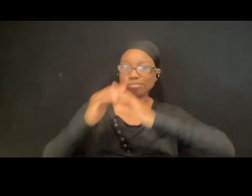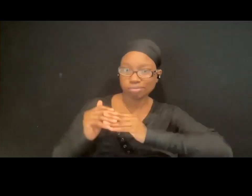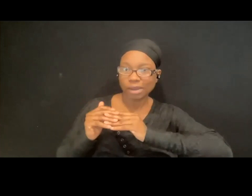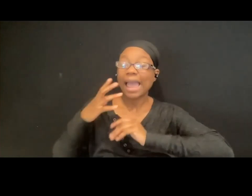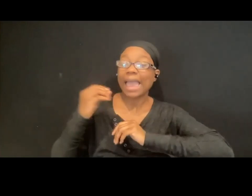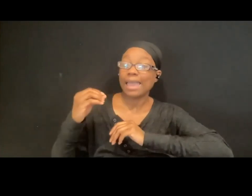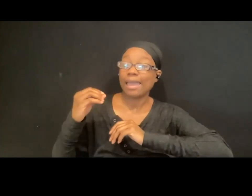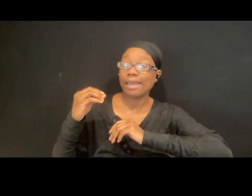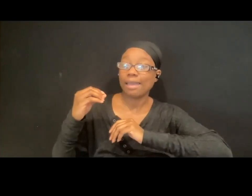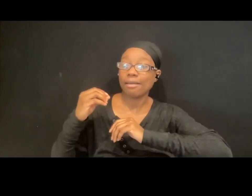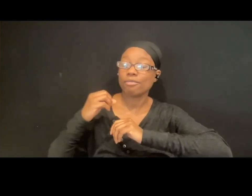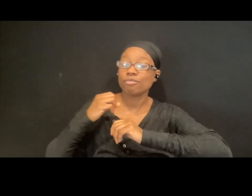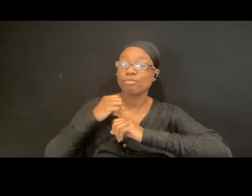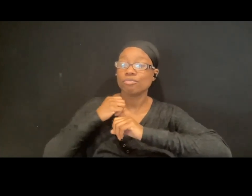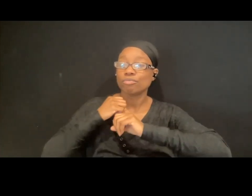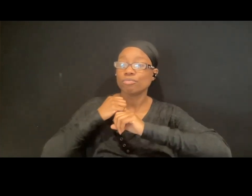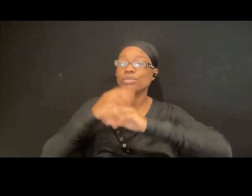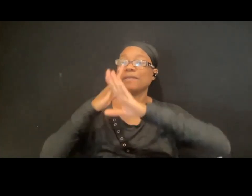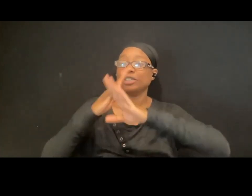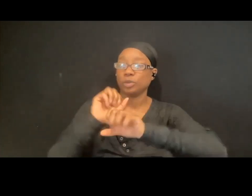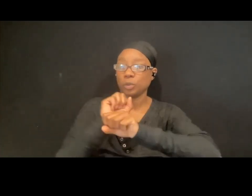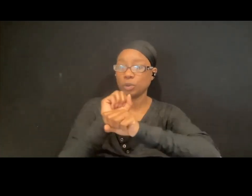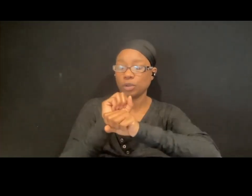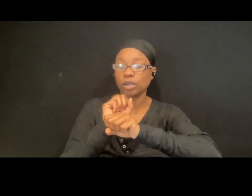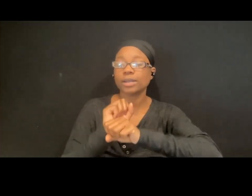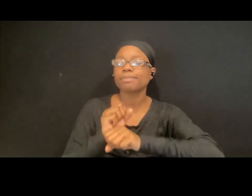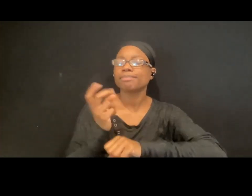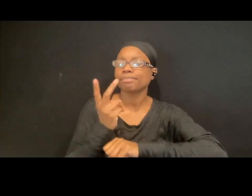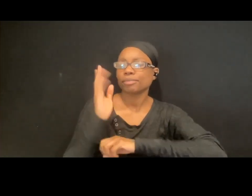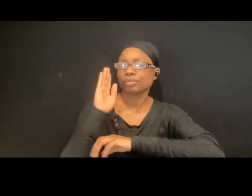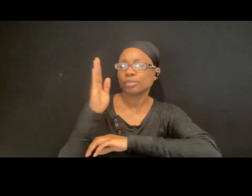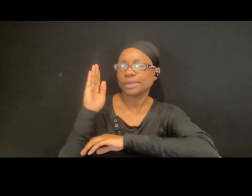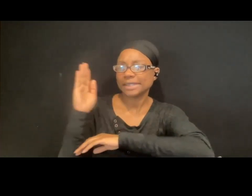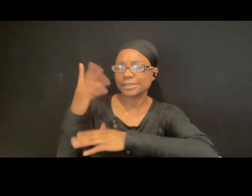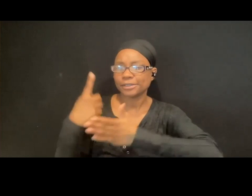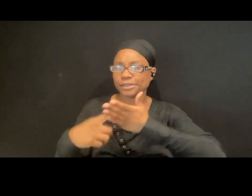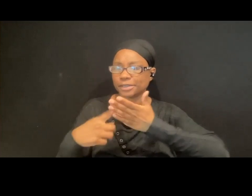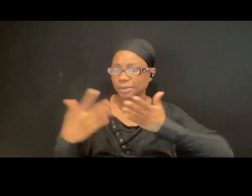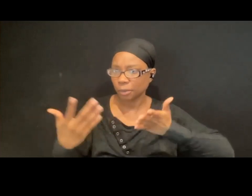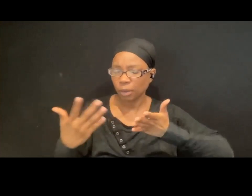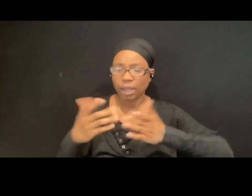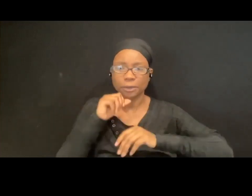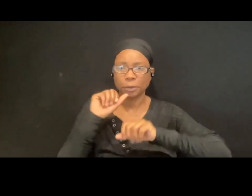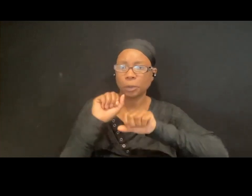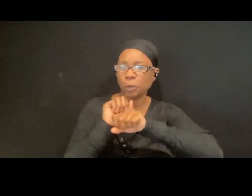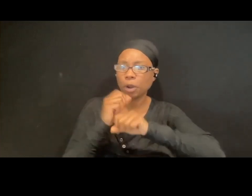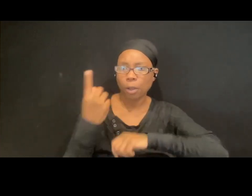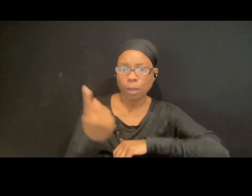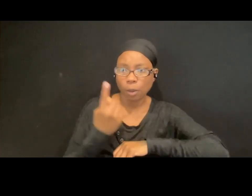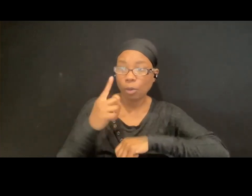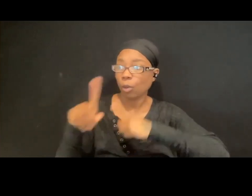with me is that the presenters talked about that they don't do the work alone, or that when they respond to violence, it doesn't